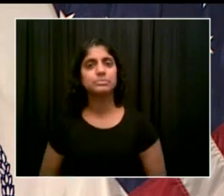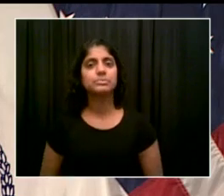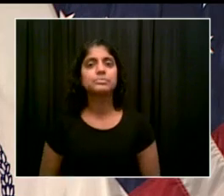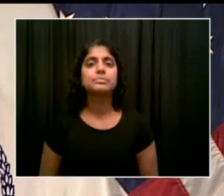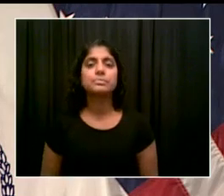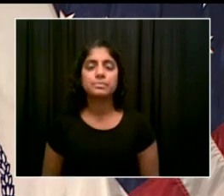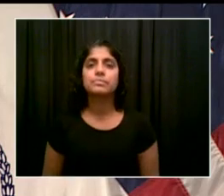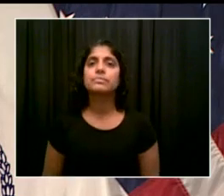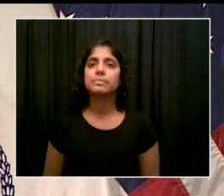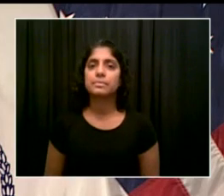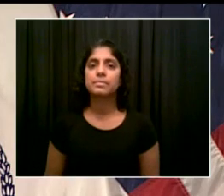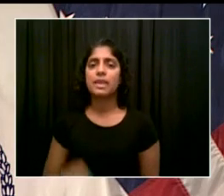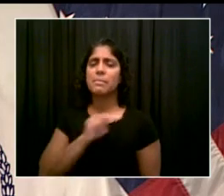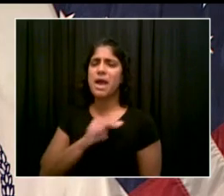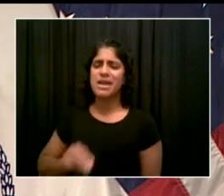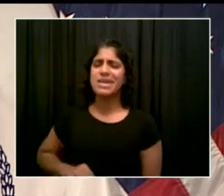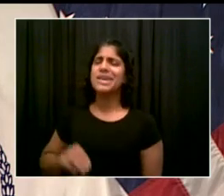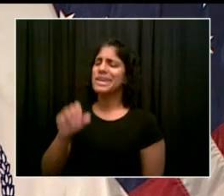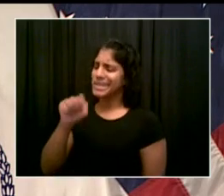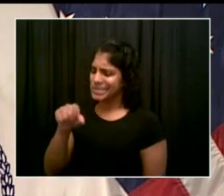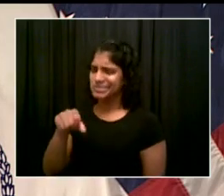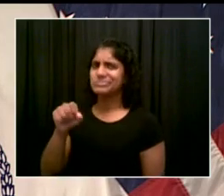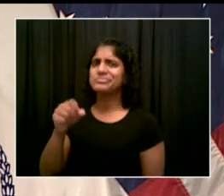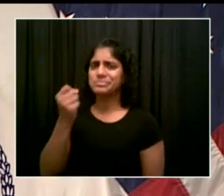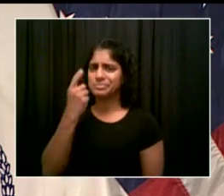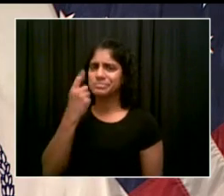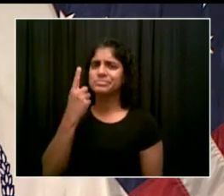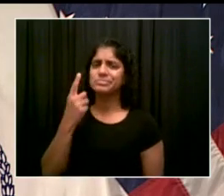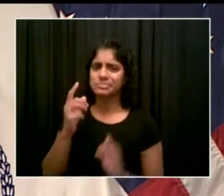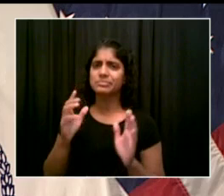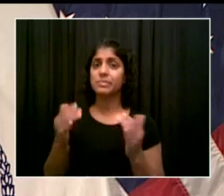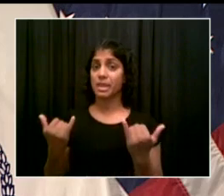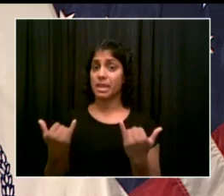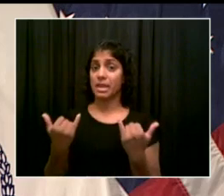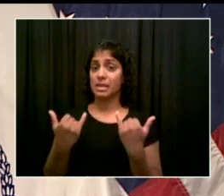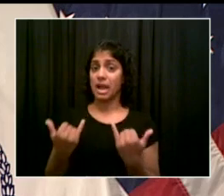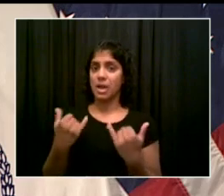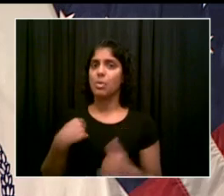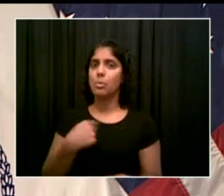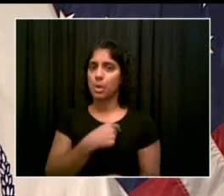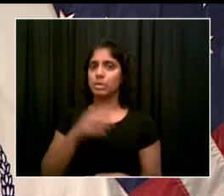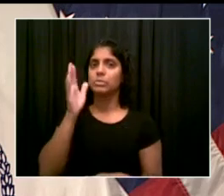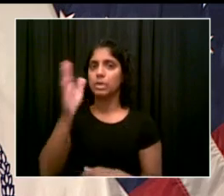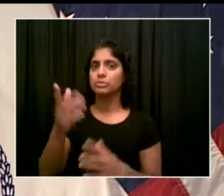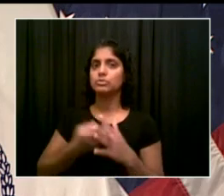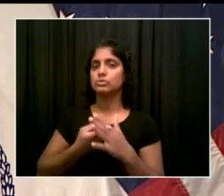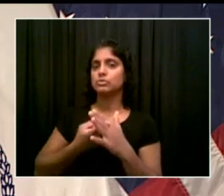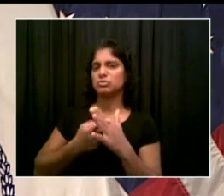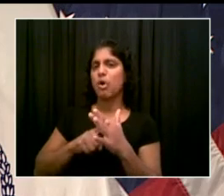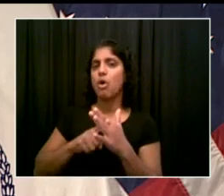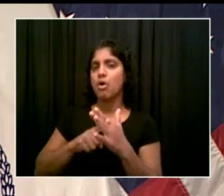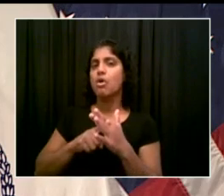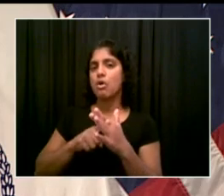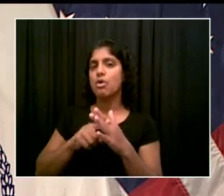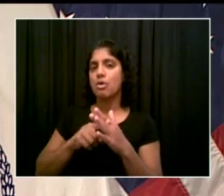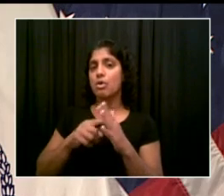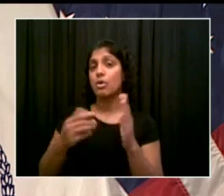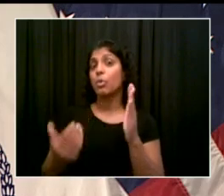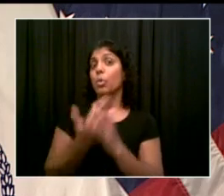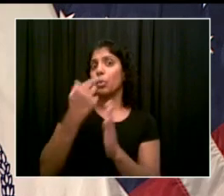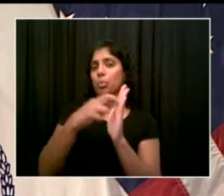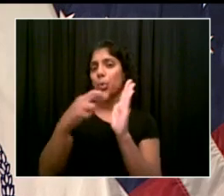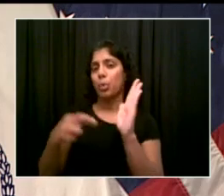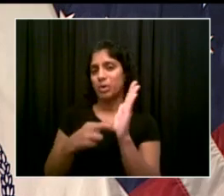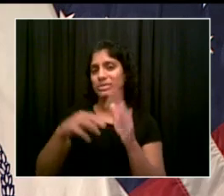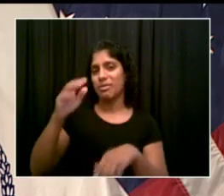2nd. They're starting their initiative, as I'm hearing now, in September. Similar construct. Get vaccinated or else